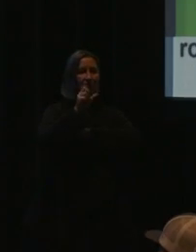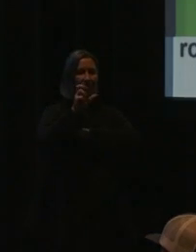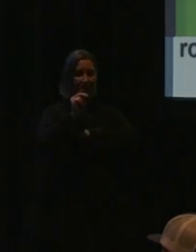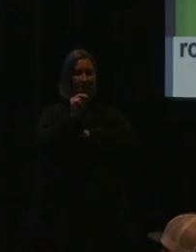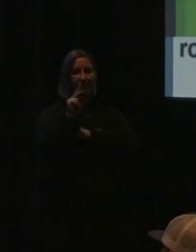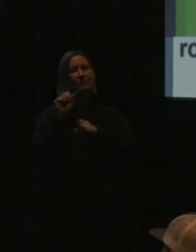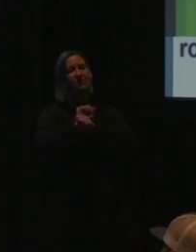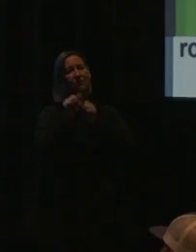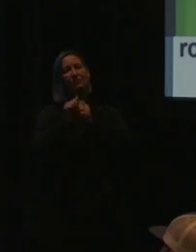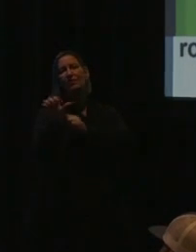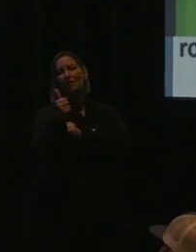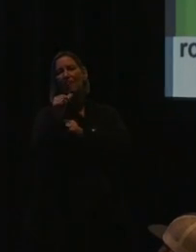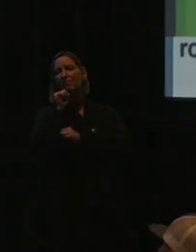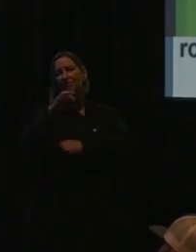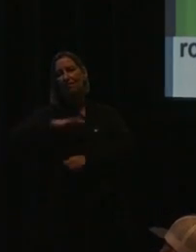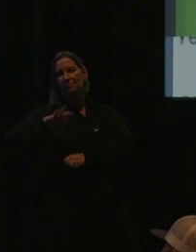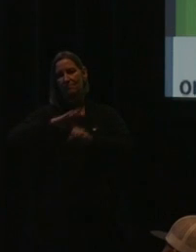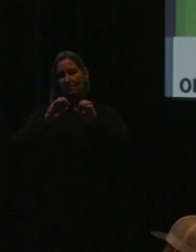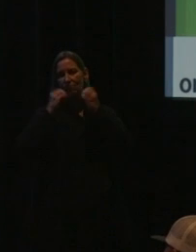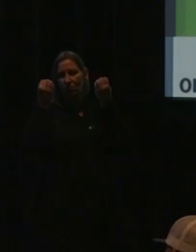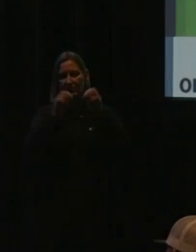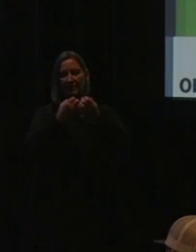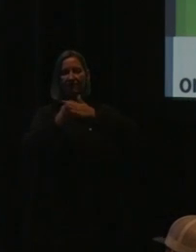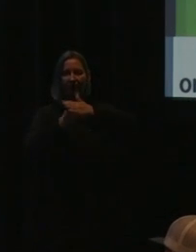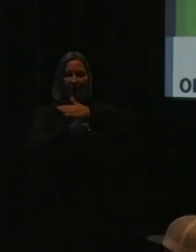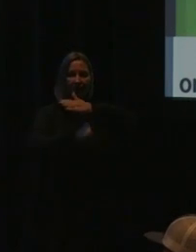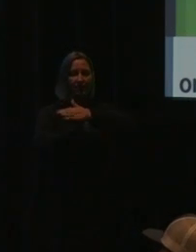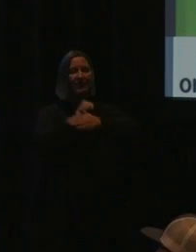other nonprofit organizations, foundations,